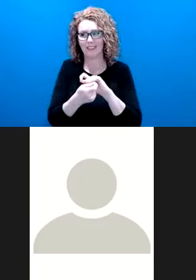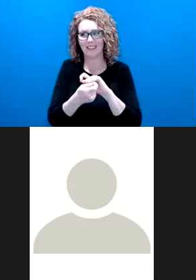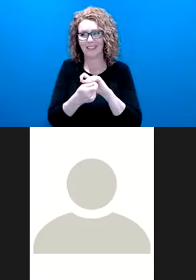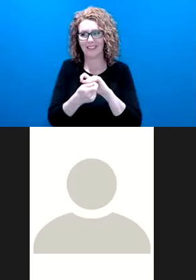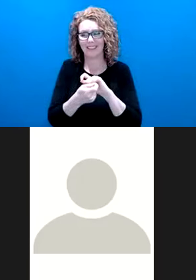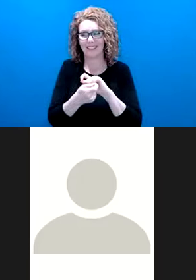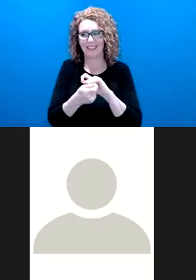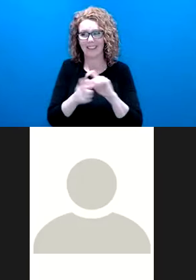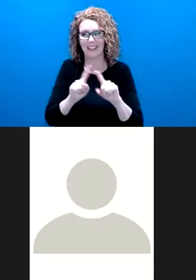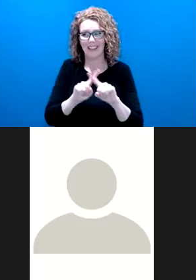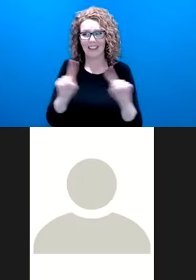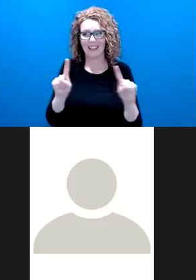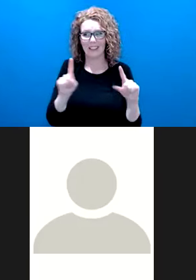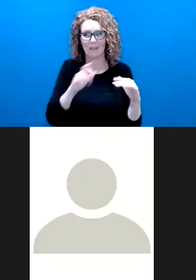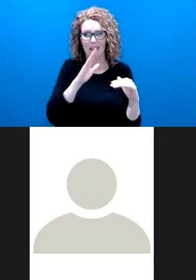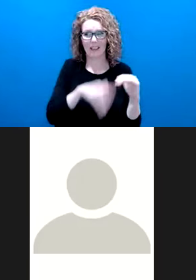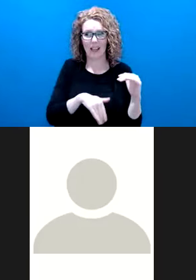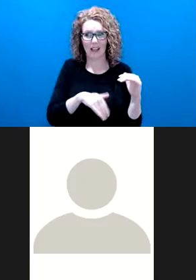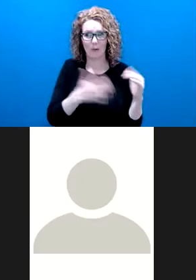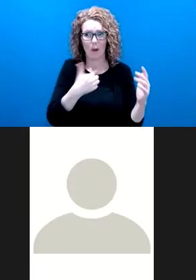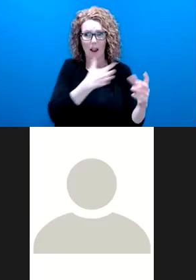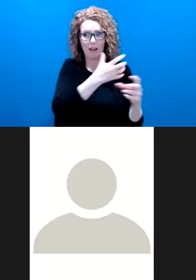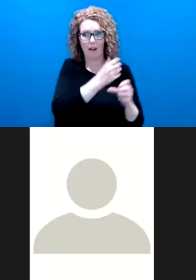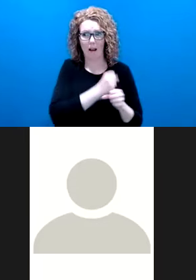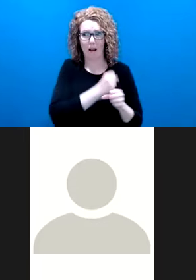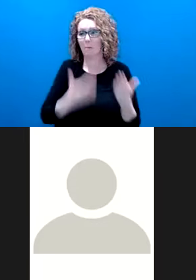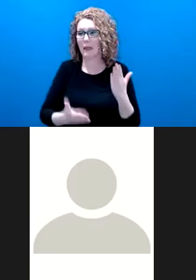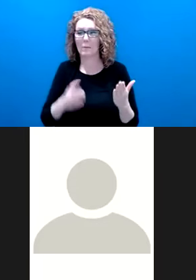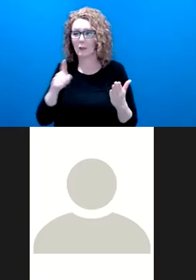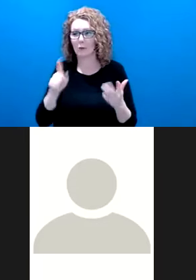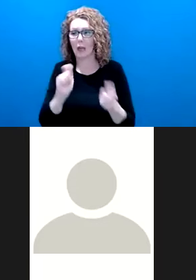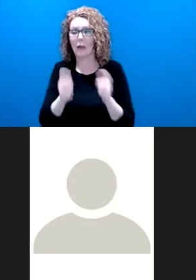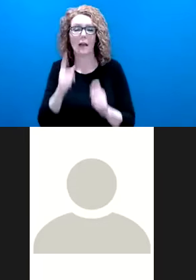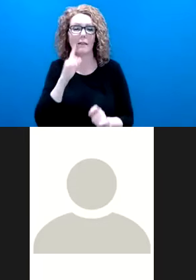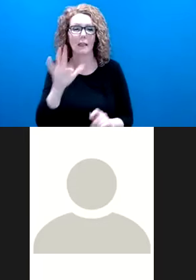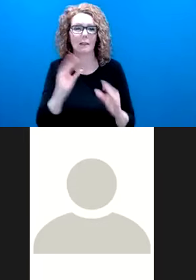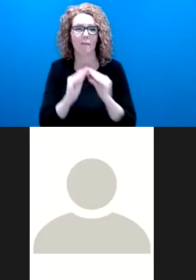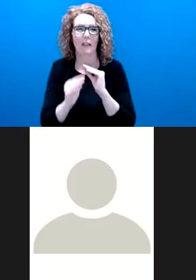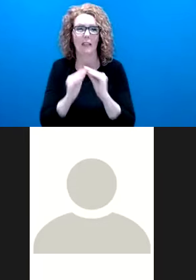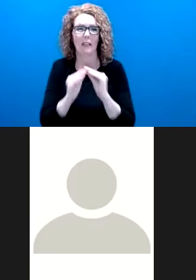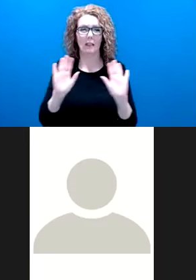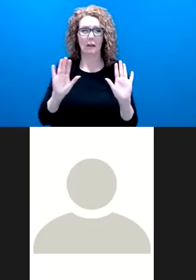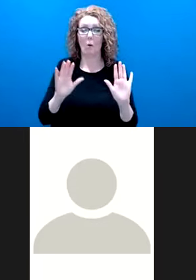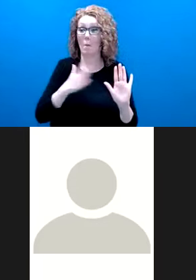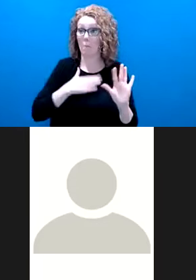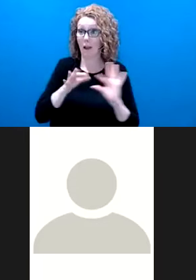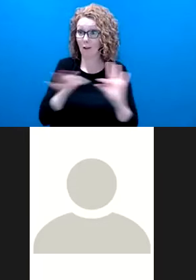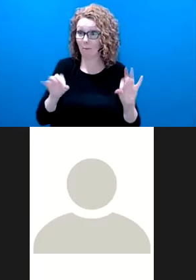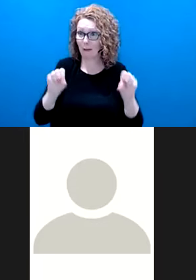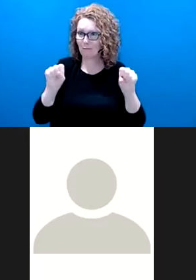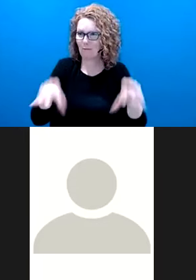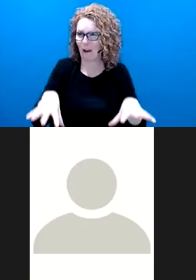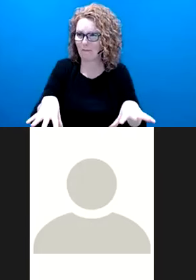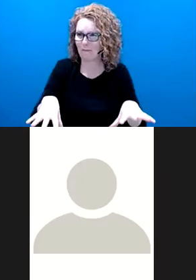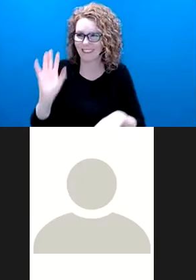the version I have. So perhaps you corrected it. I think you corrected it. So never mind.